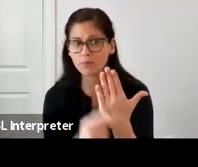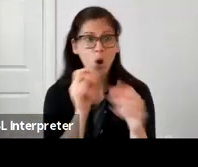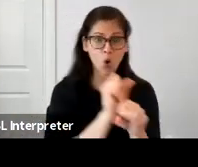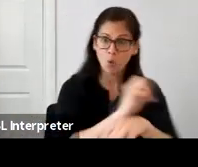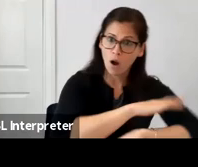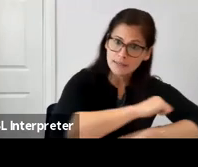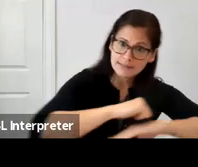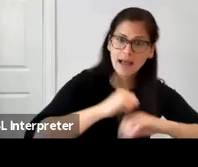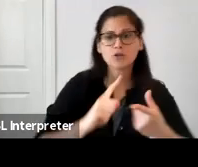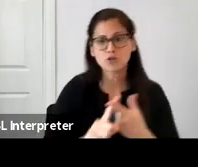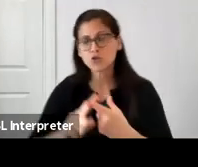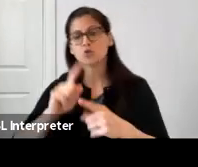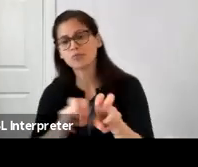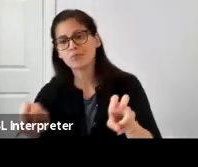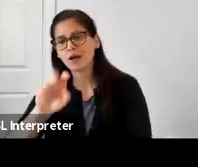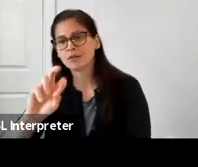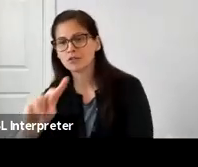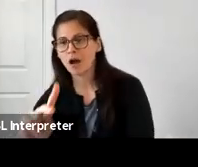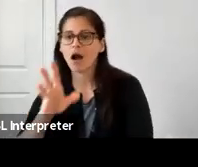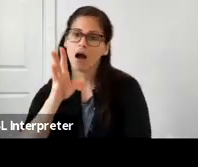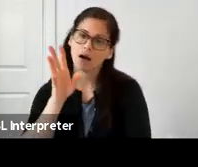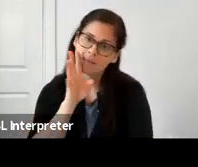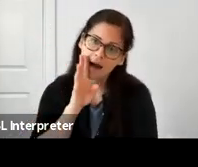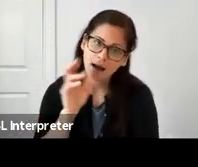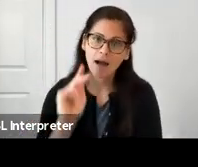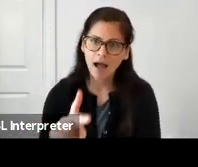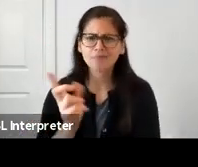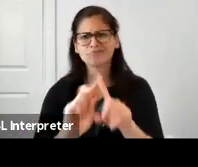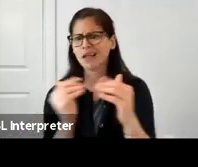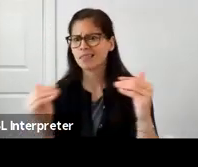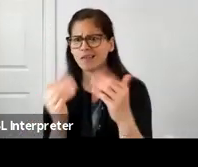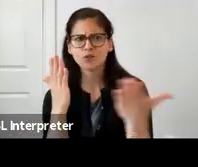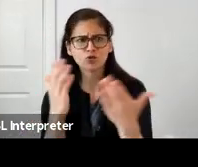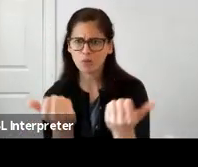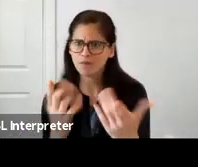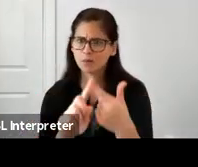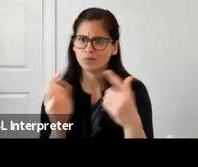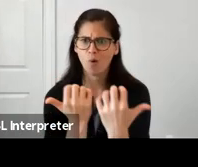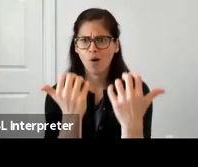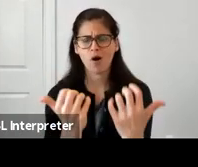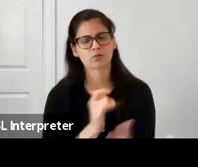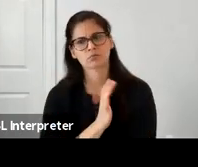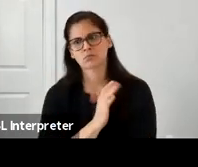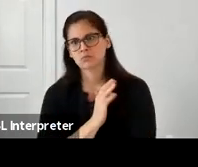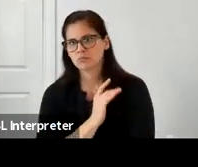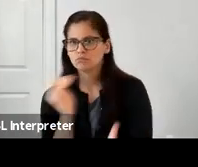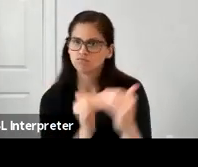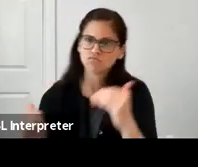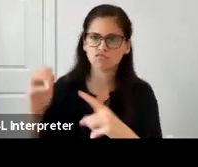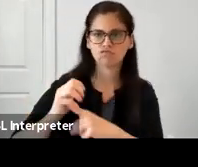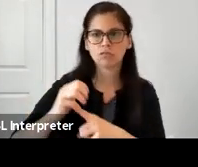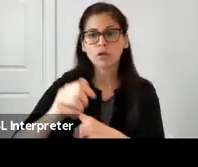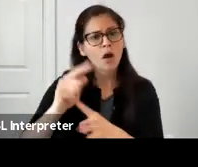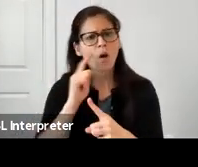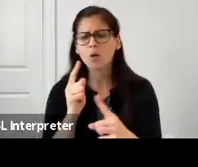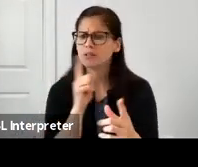to our talkbacks, parties, and play reading book clubs, the level of service Sabrina provides to our audiences is unparalleled. And she always goes